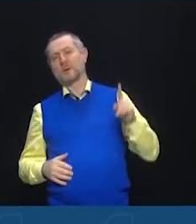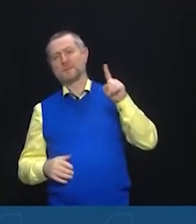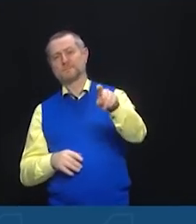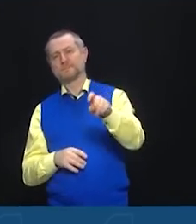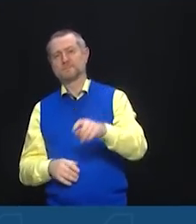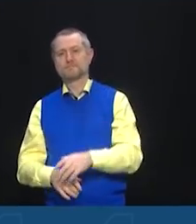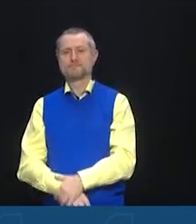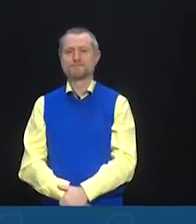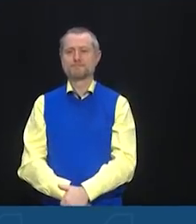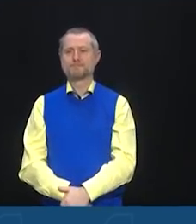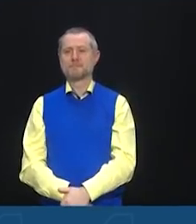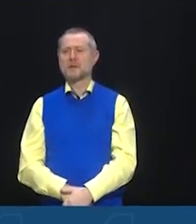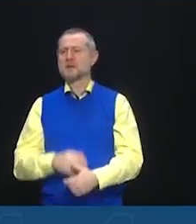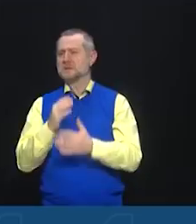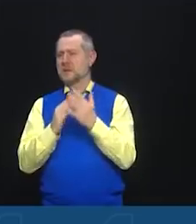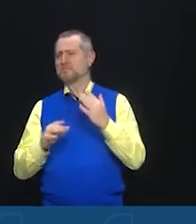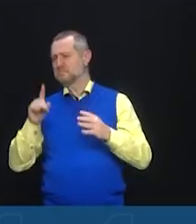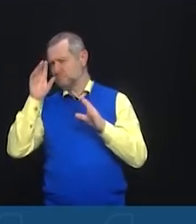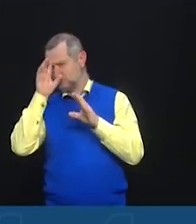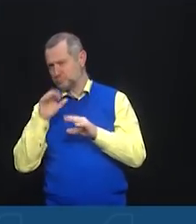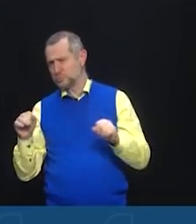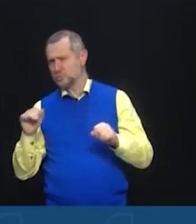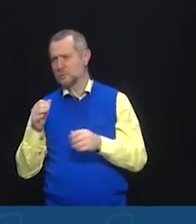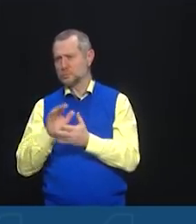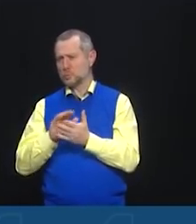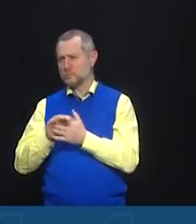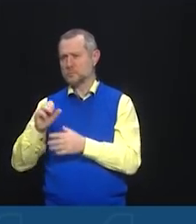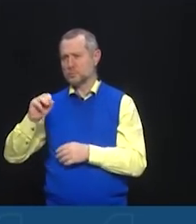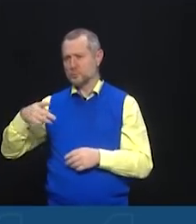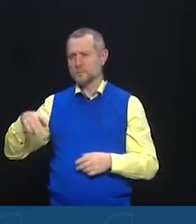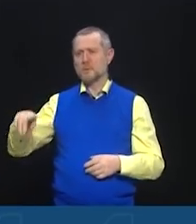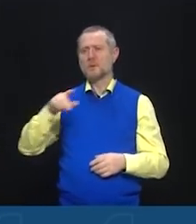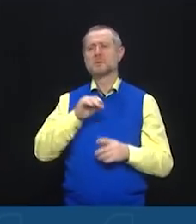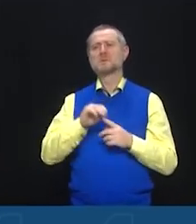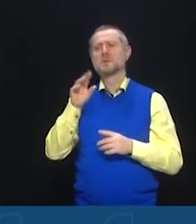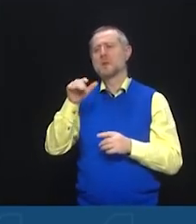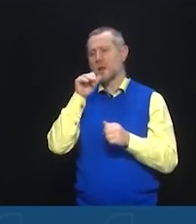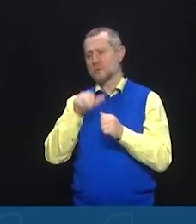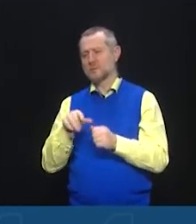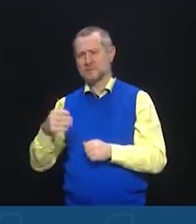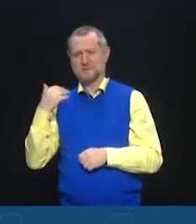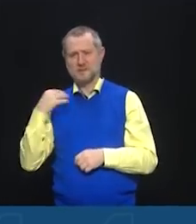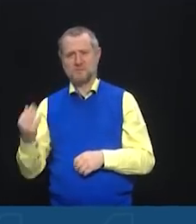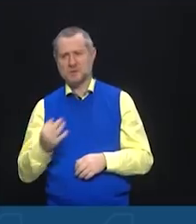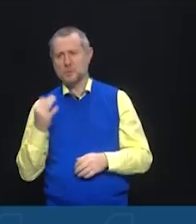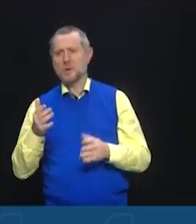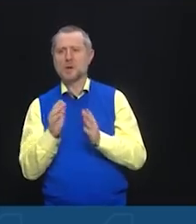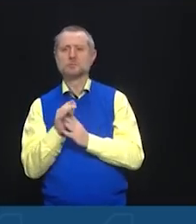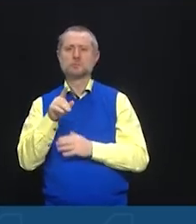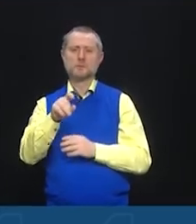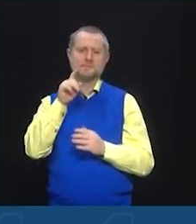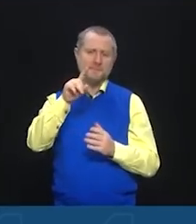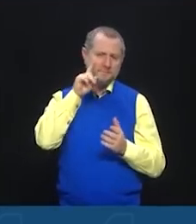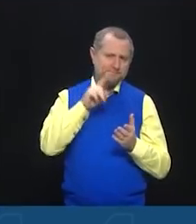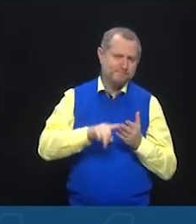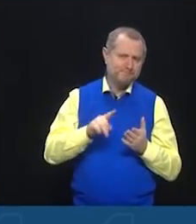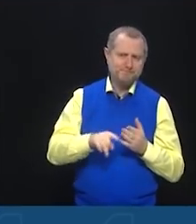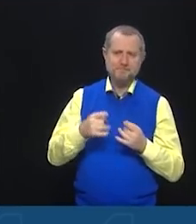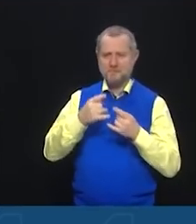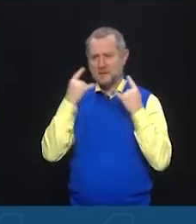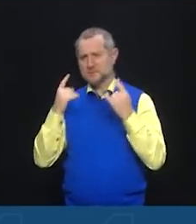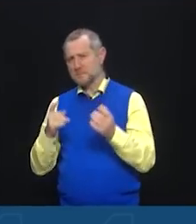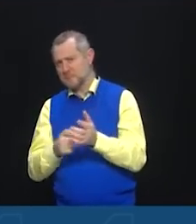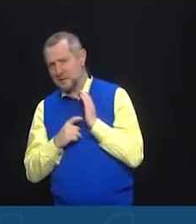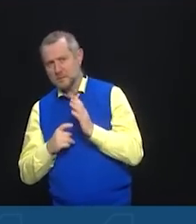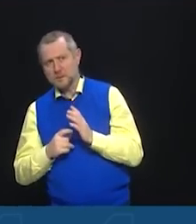some superintendents across the state had also sent a letter to you on Friday asking to reevaluate the mask mandate and drop that in the